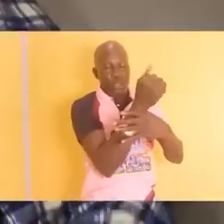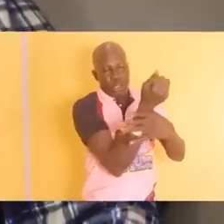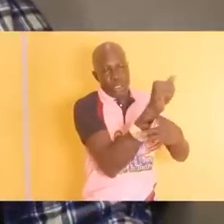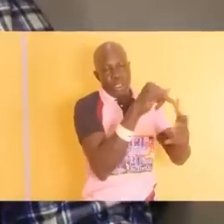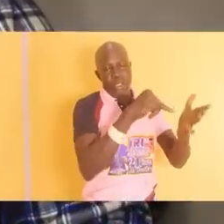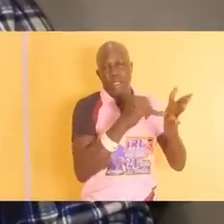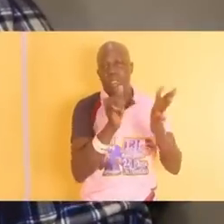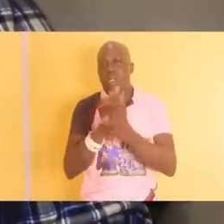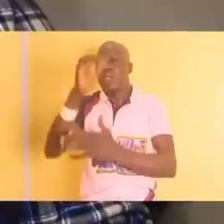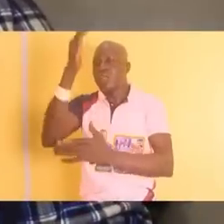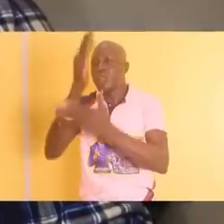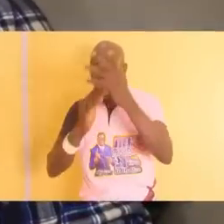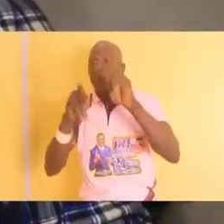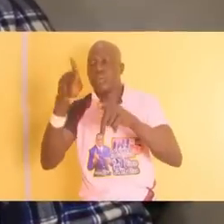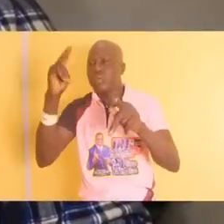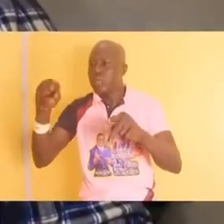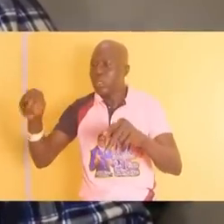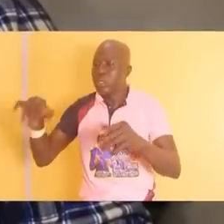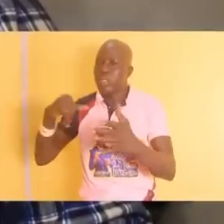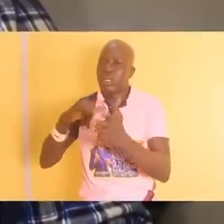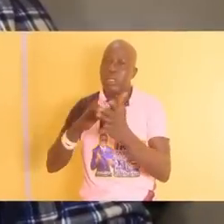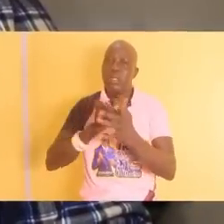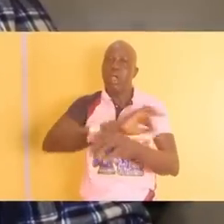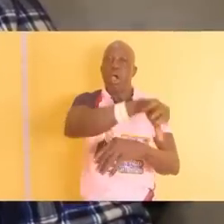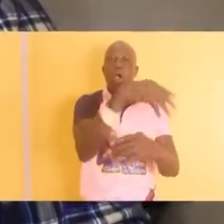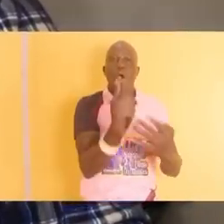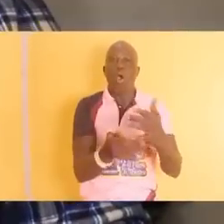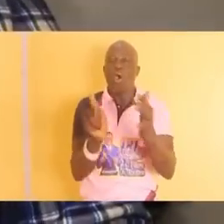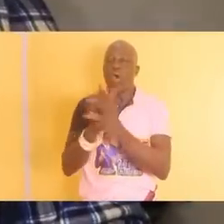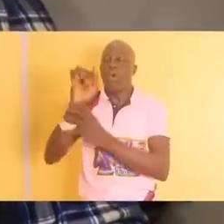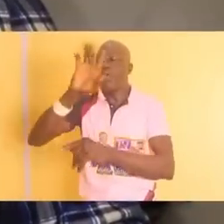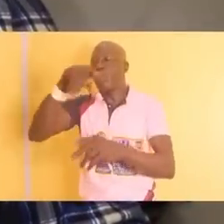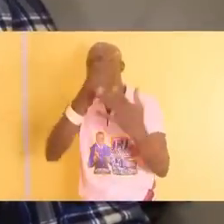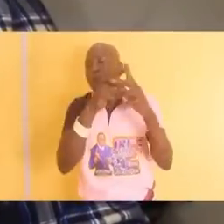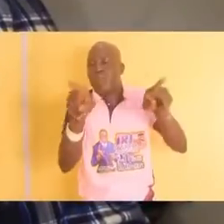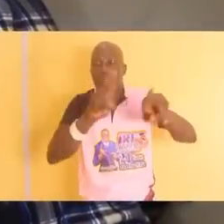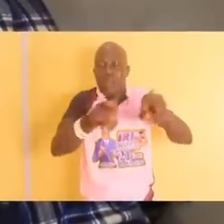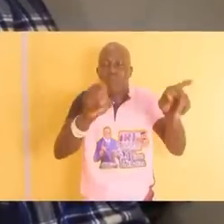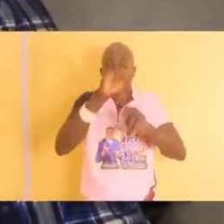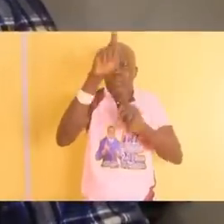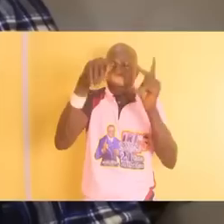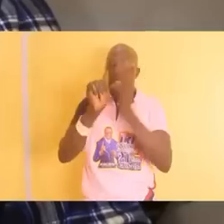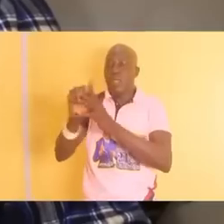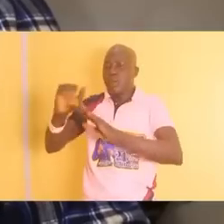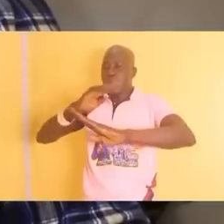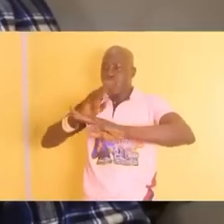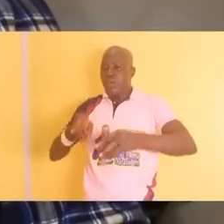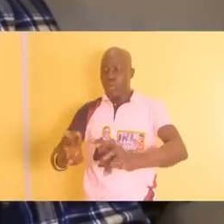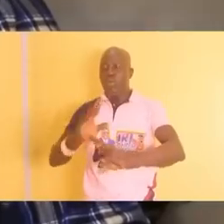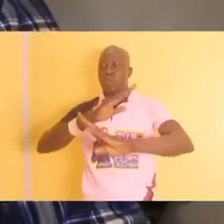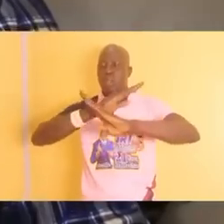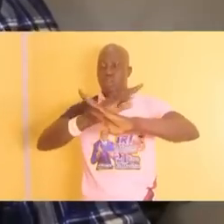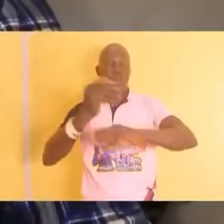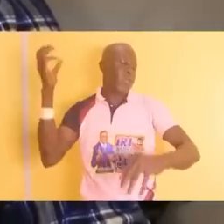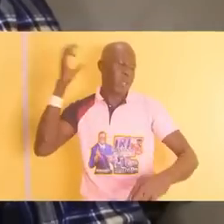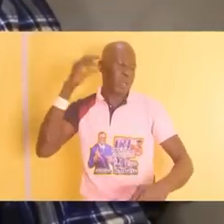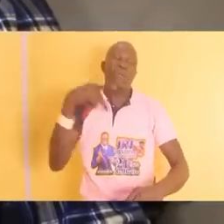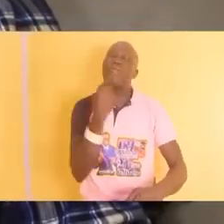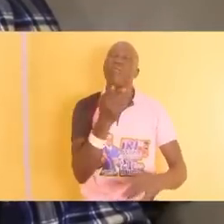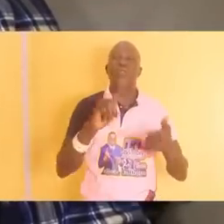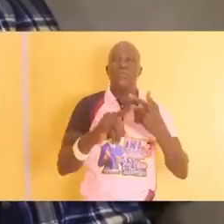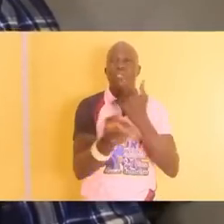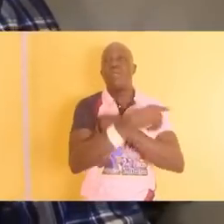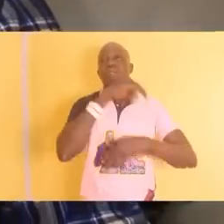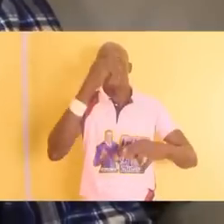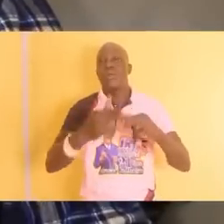Make sure you share it. Some people need it. All the people that their roles has been blocked. If you hear my